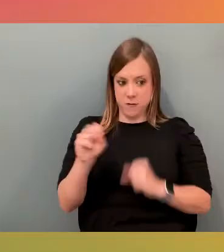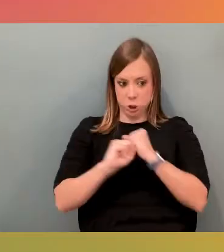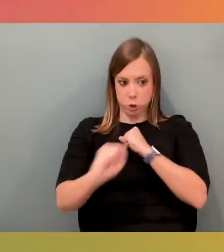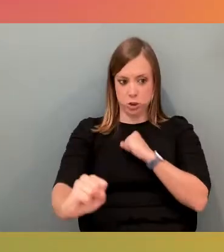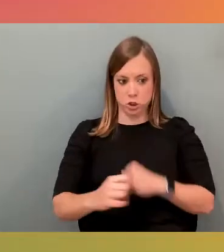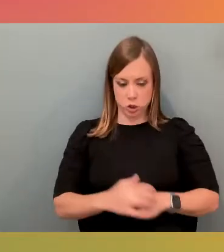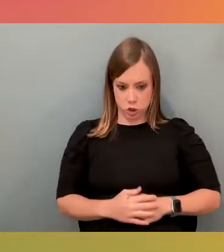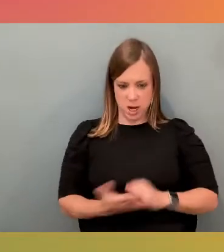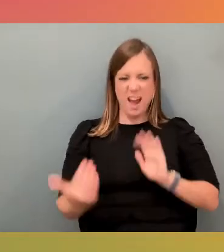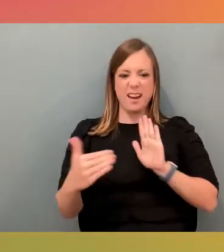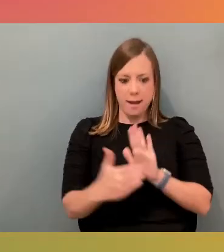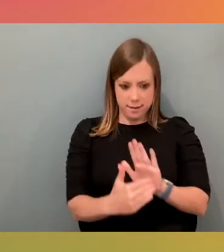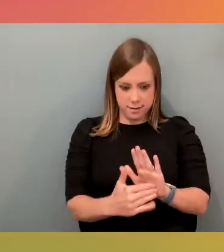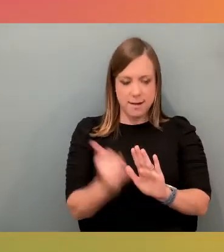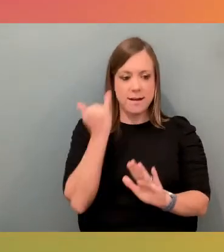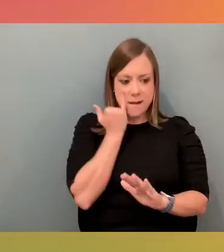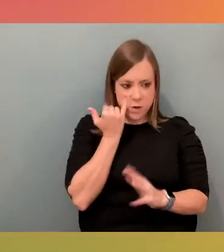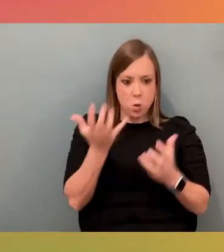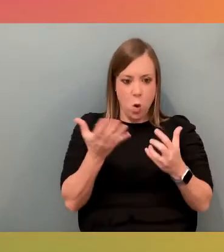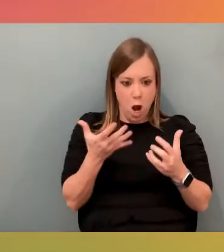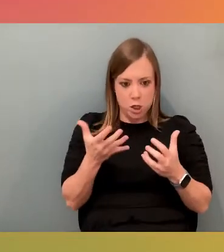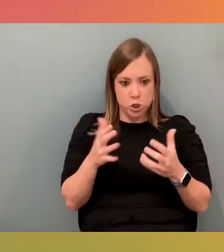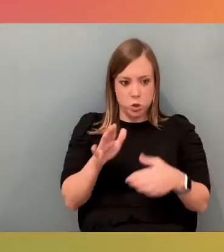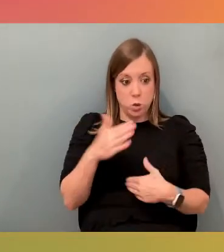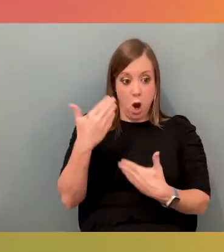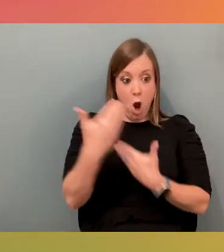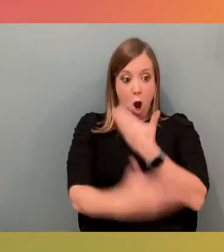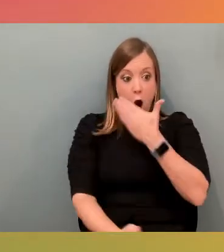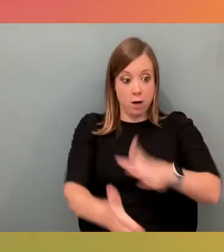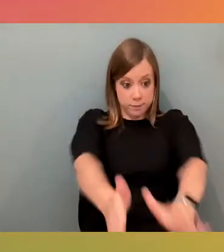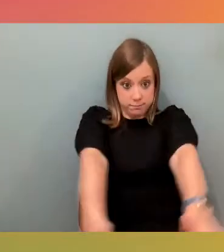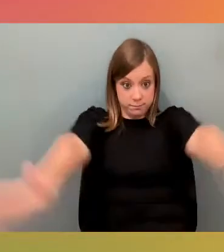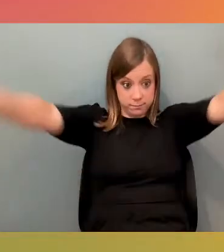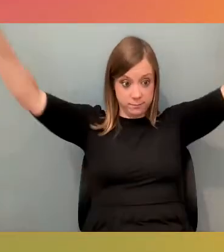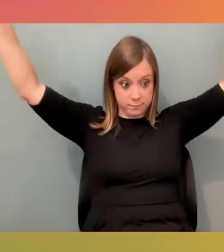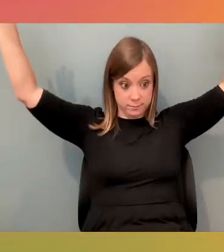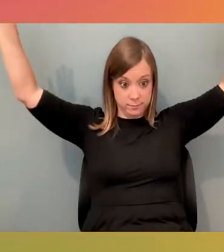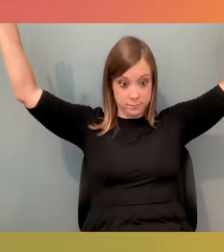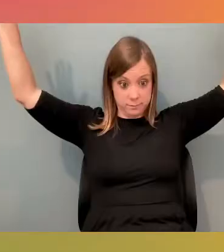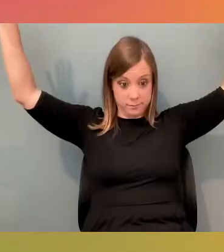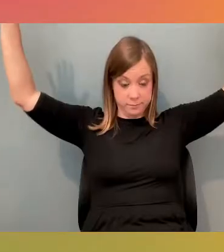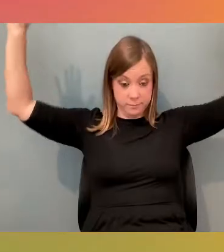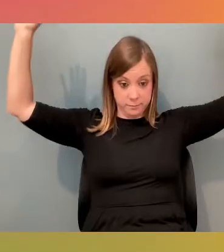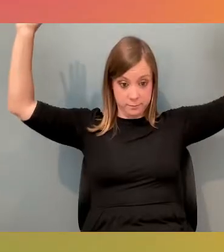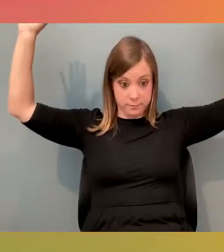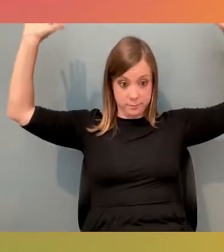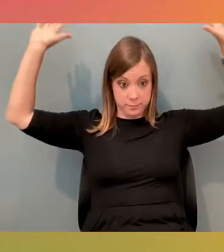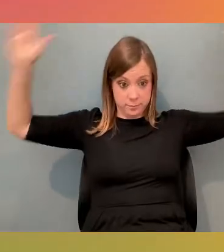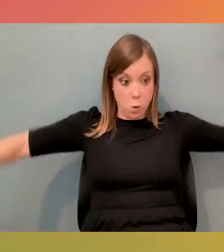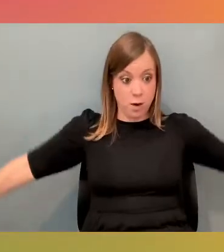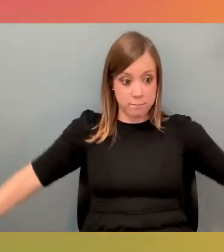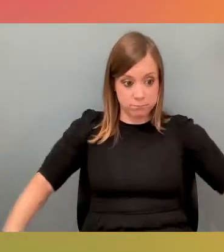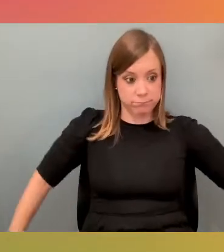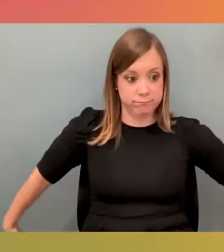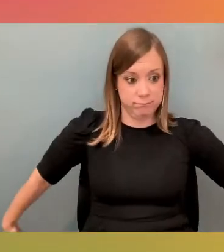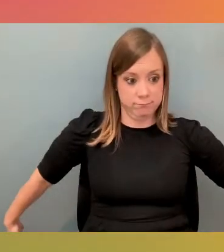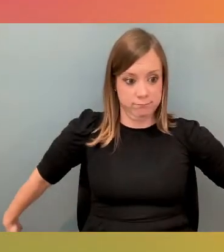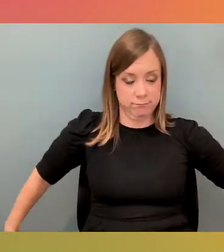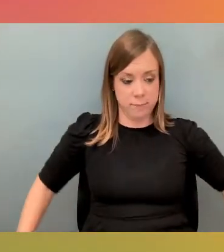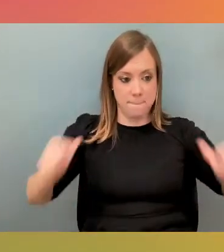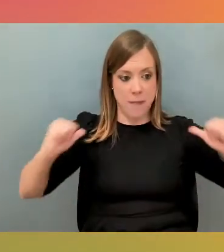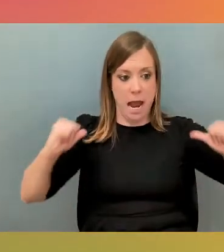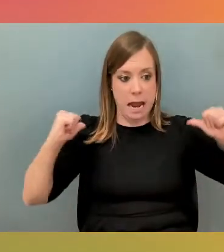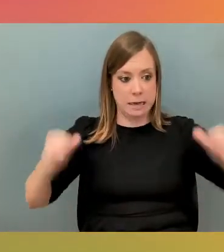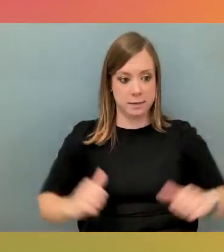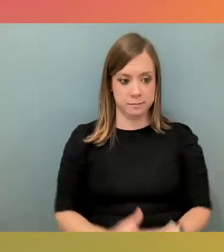activate it, if you choose to, by reaching the fingers back, digging that right heel down, and breathing